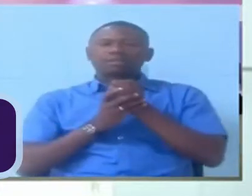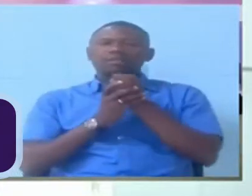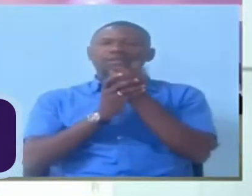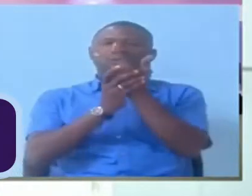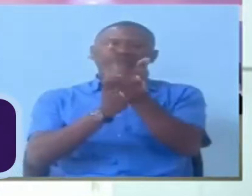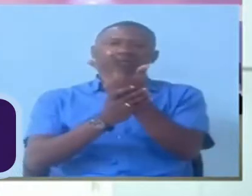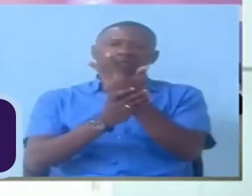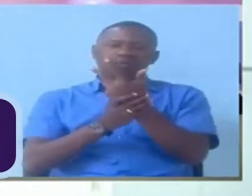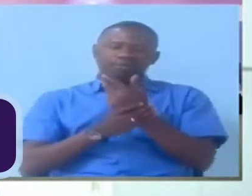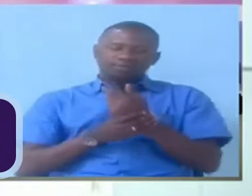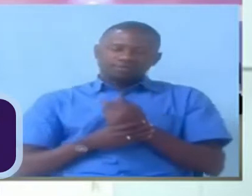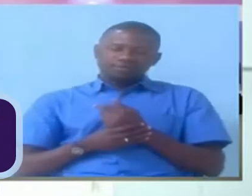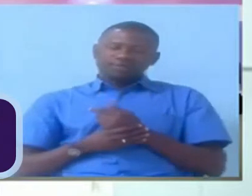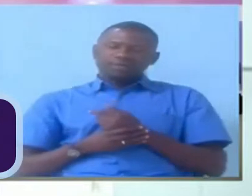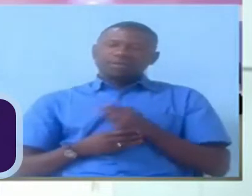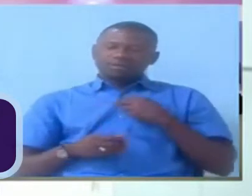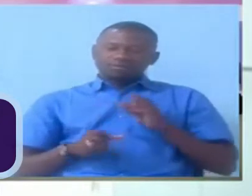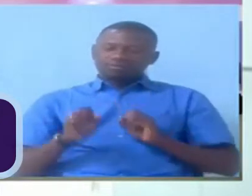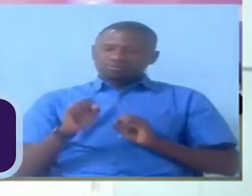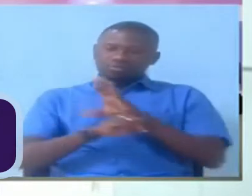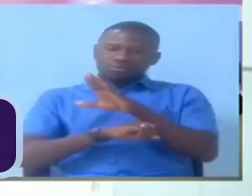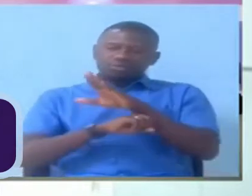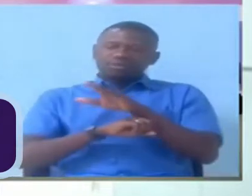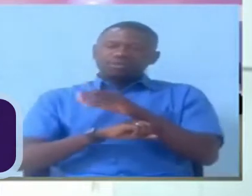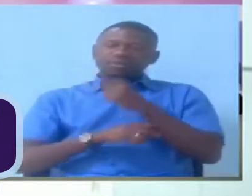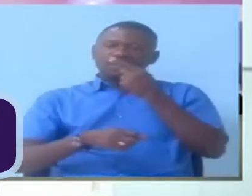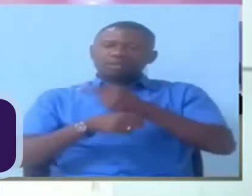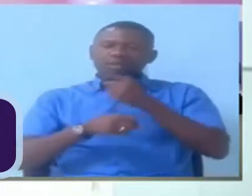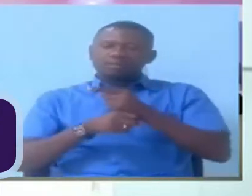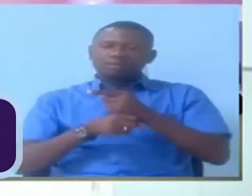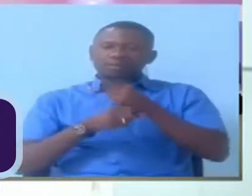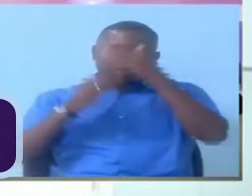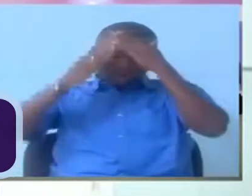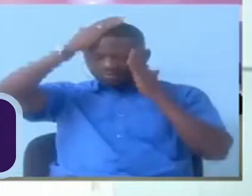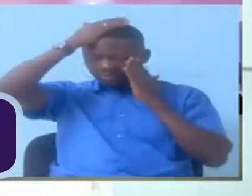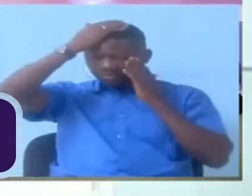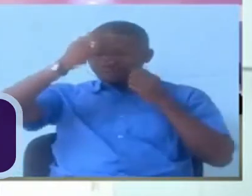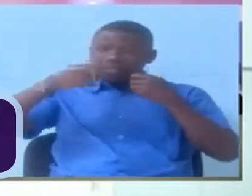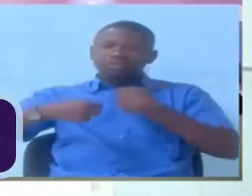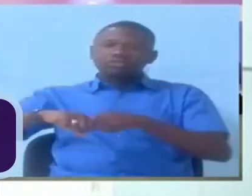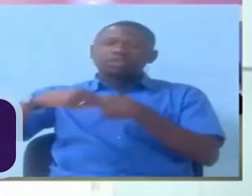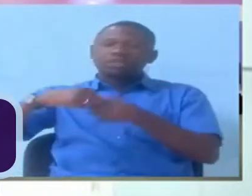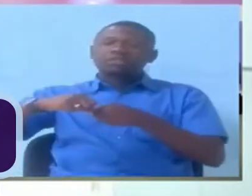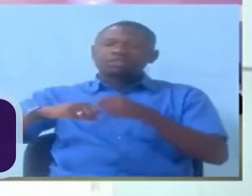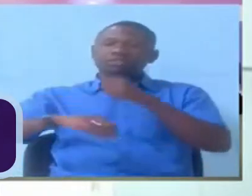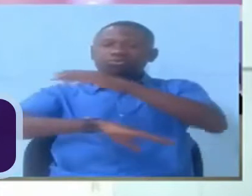kidibungoto jorang lu katara dami and I serve as the armory clerk.